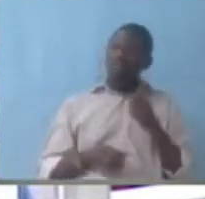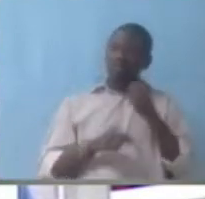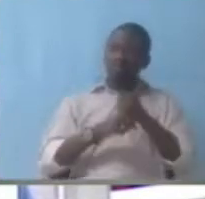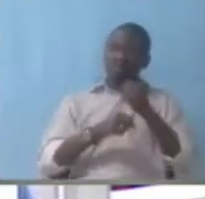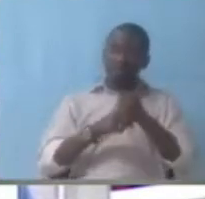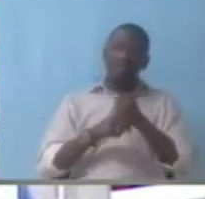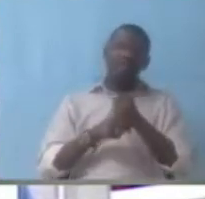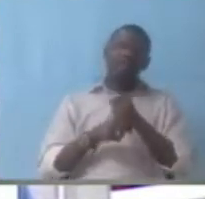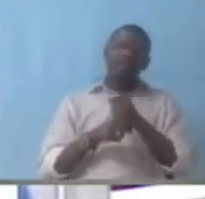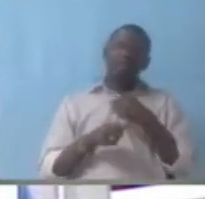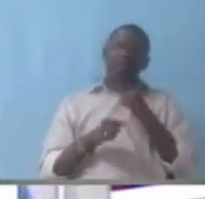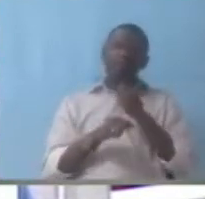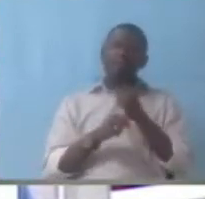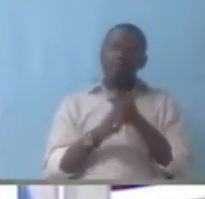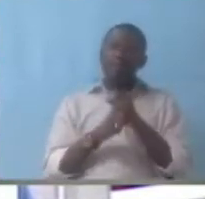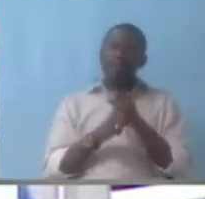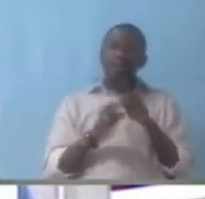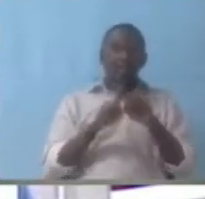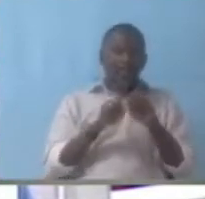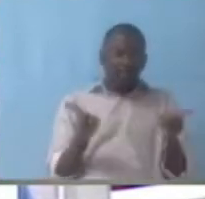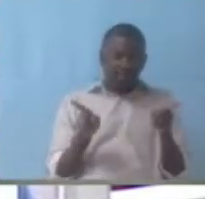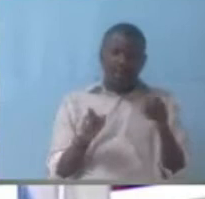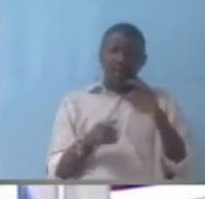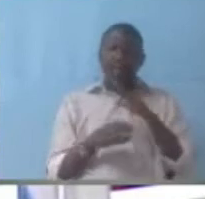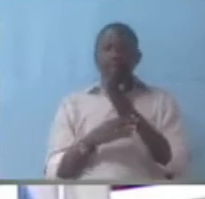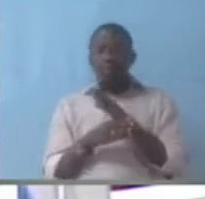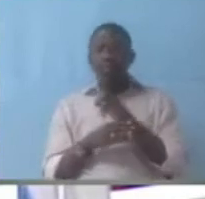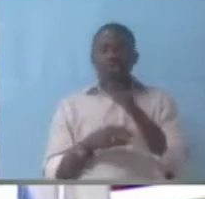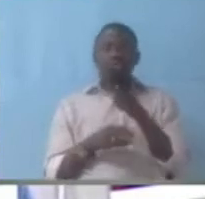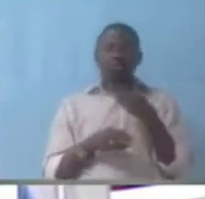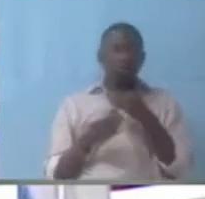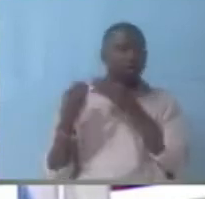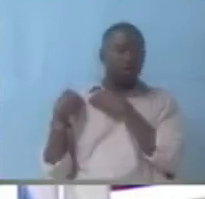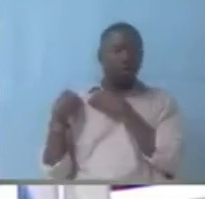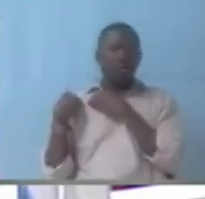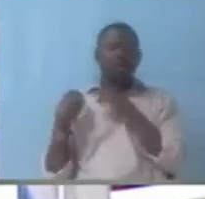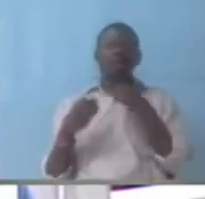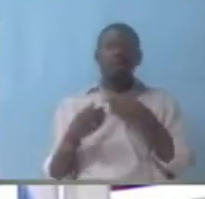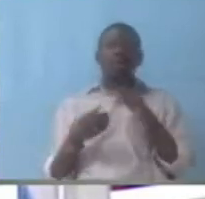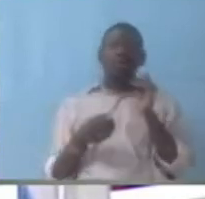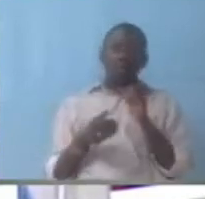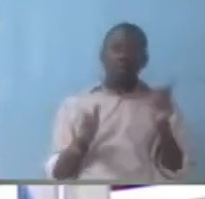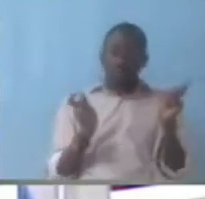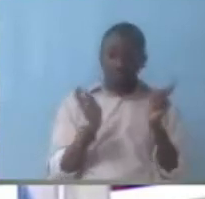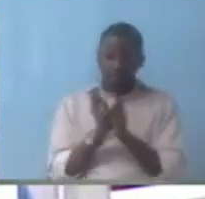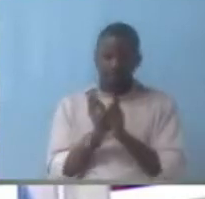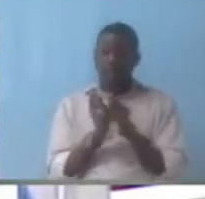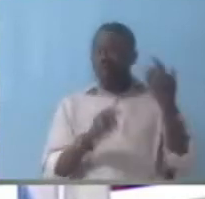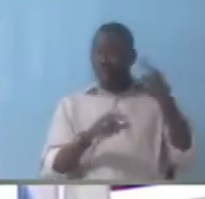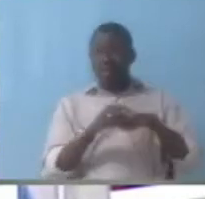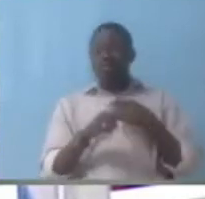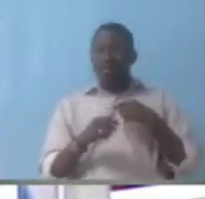a distinction between those who were in charge and the establishment that they found. I was part of that